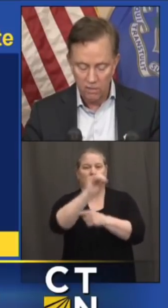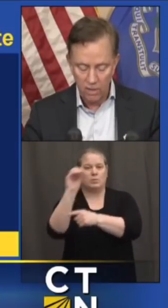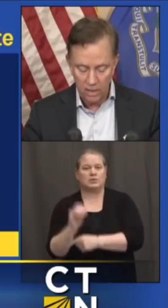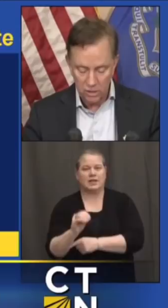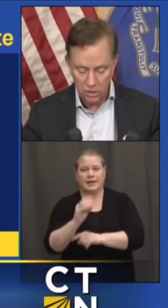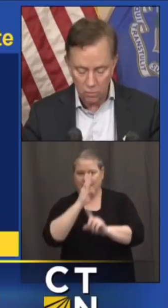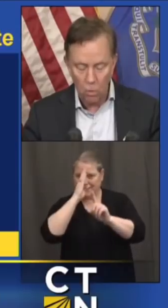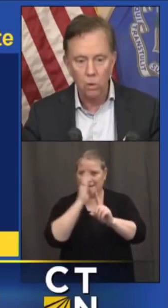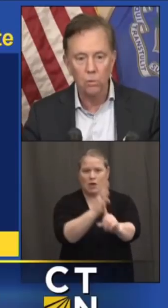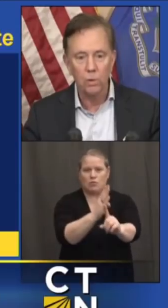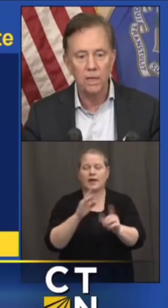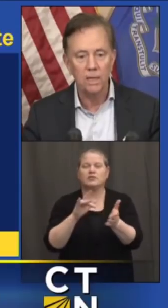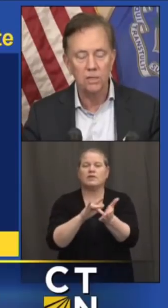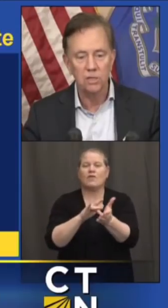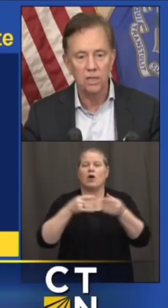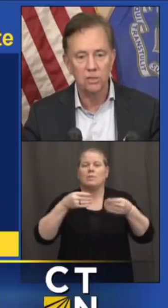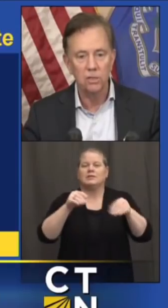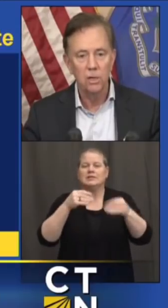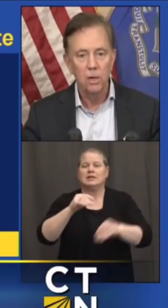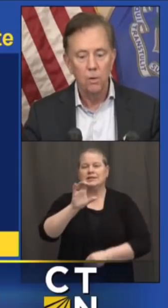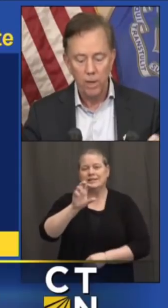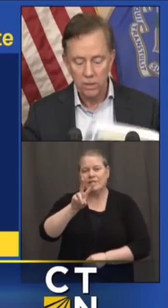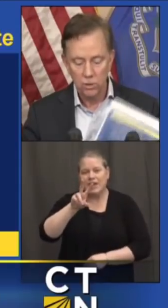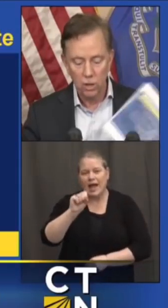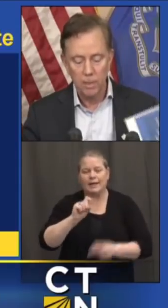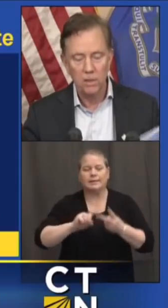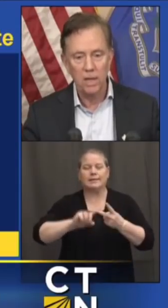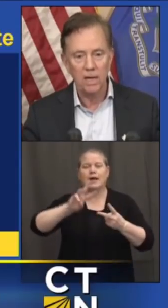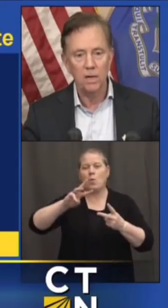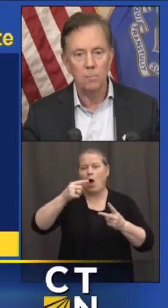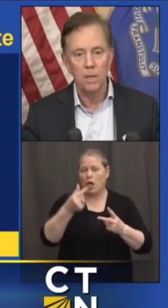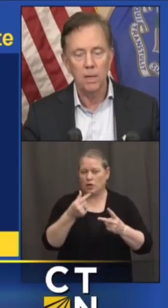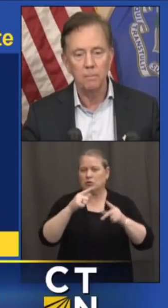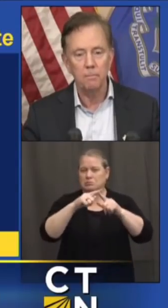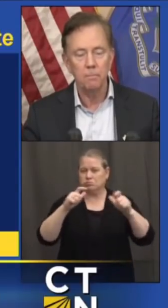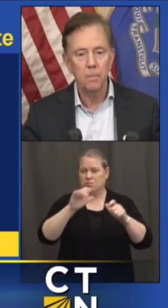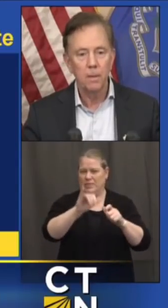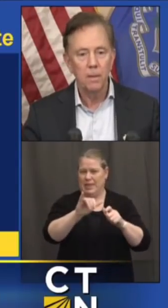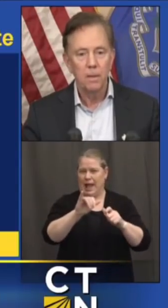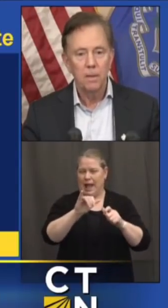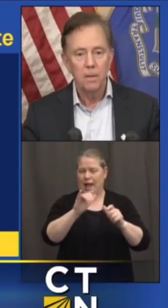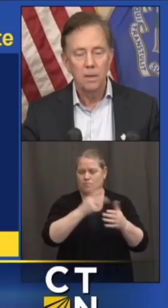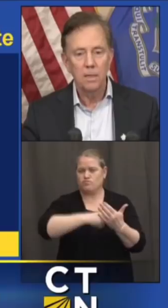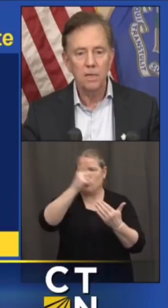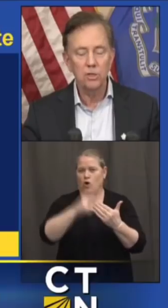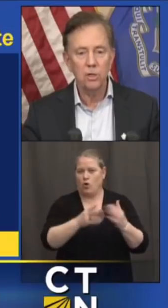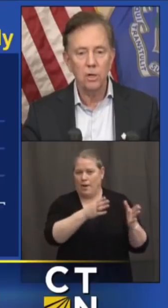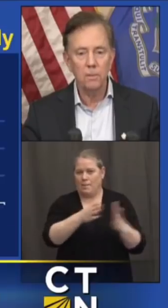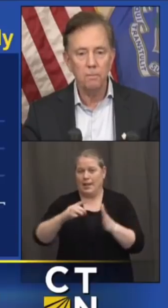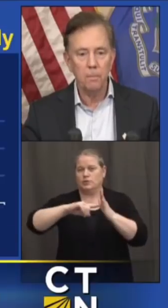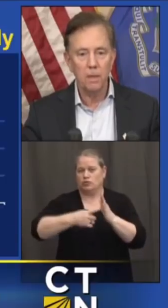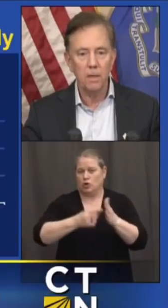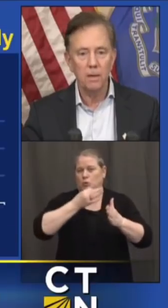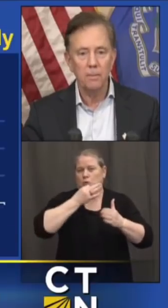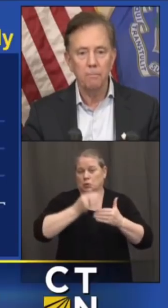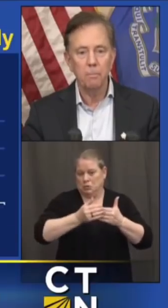the CVS, the Walgreens, and the such. We can talk about that in a minute. The next